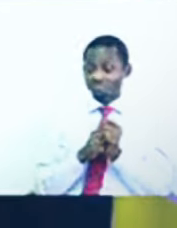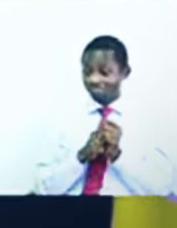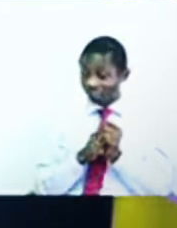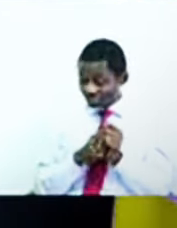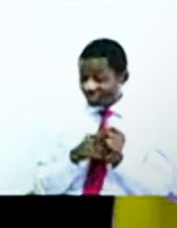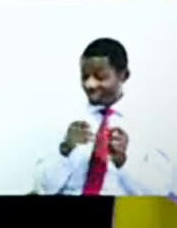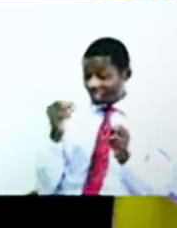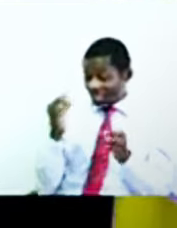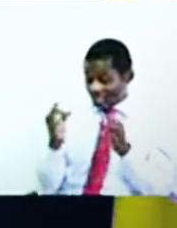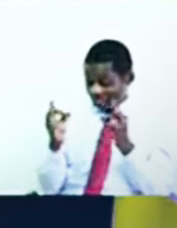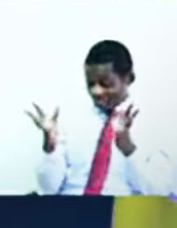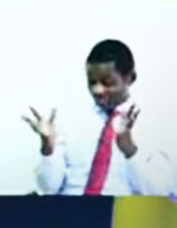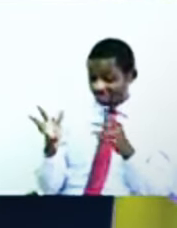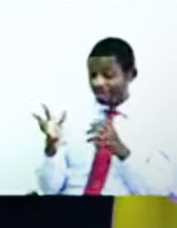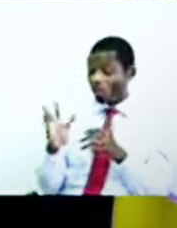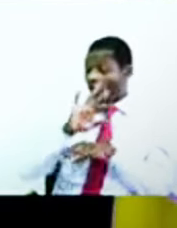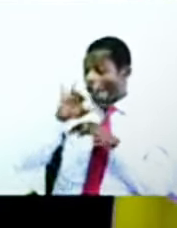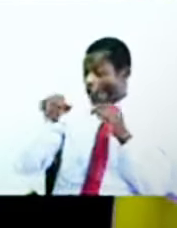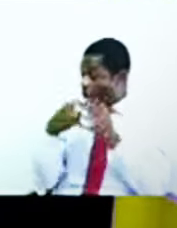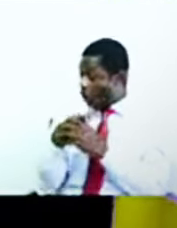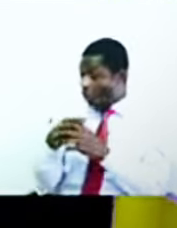introduction.